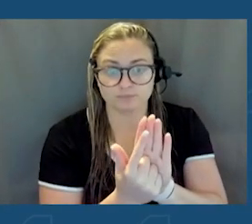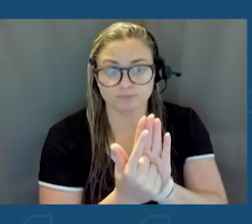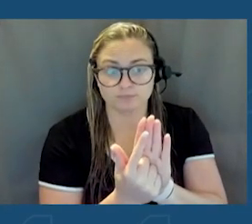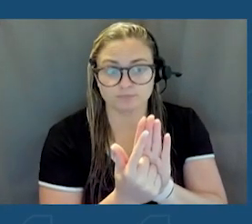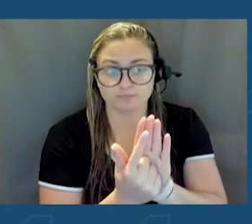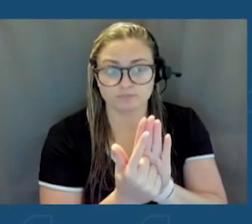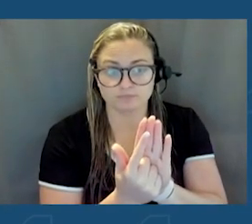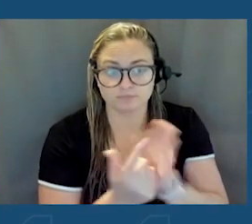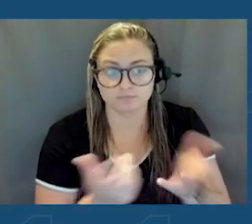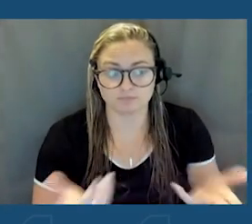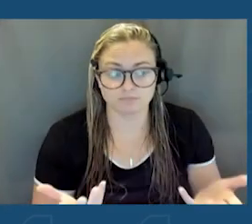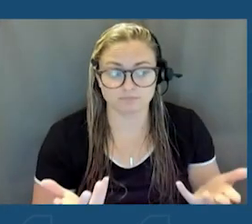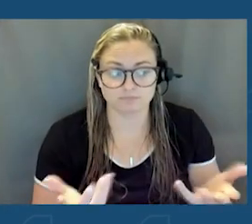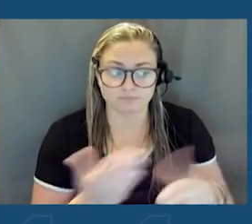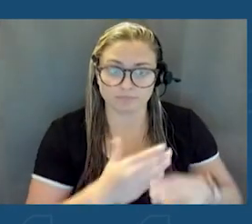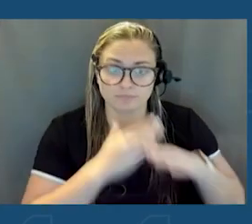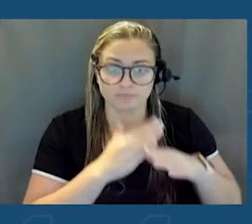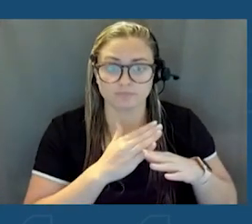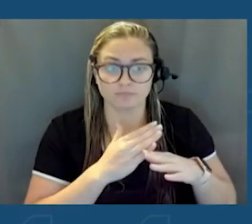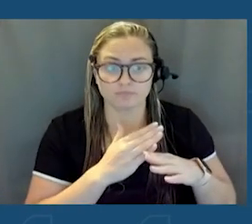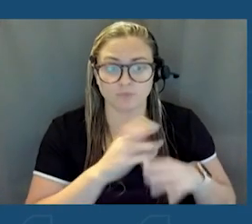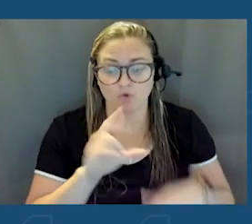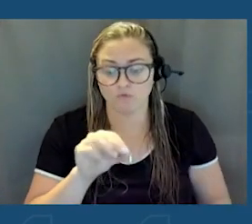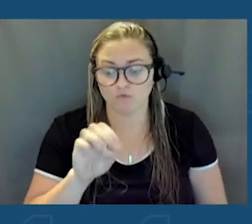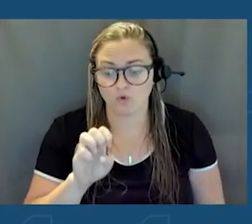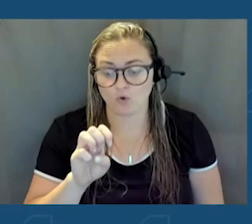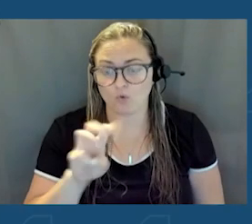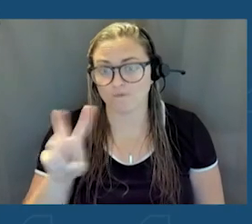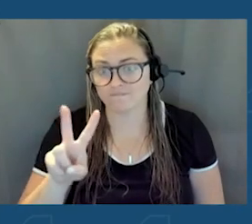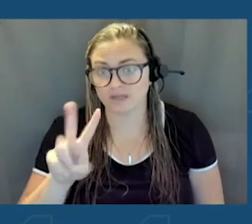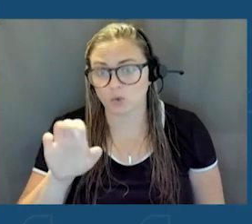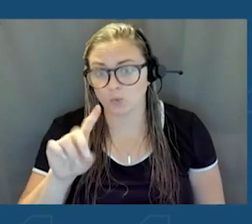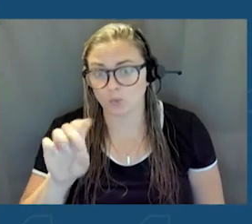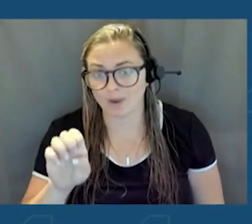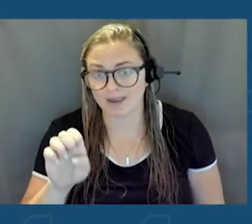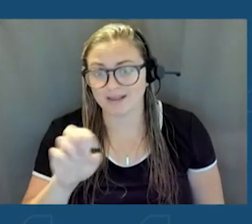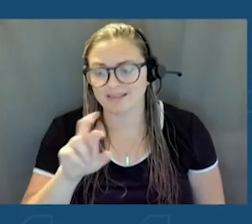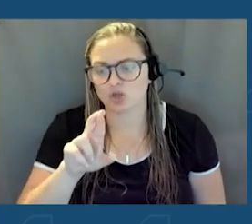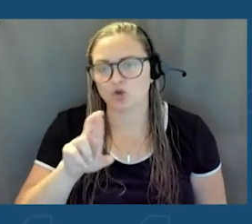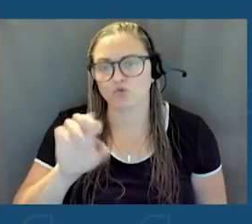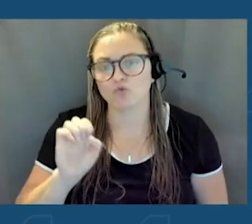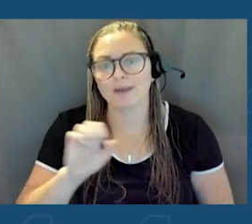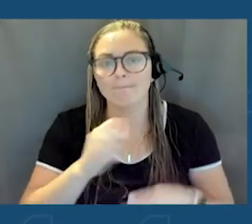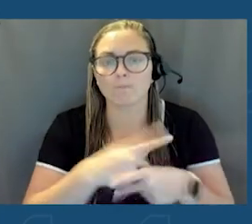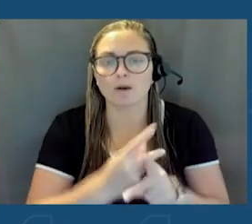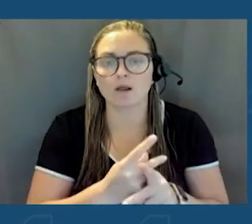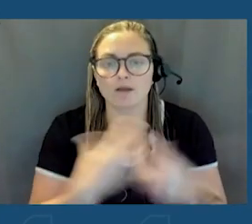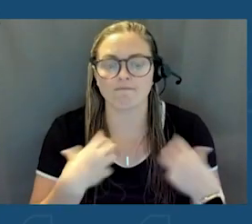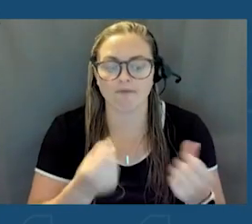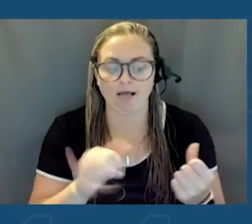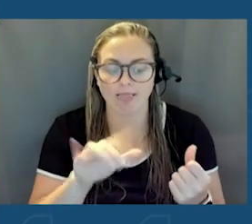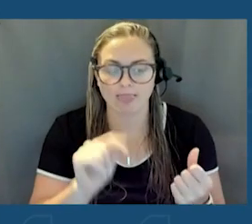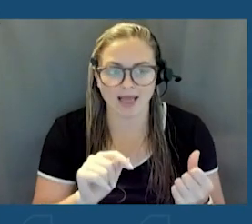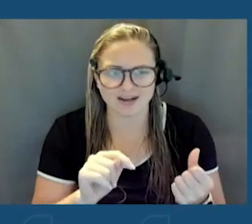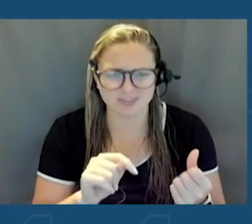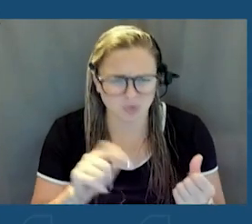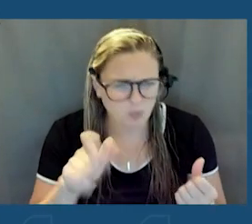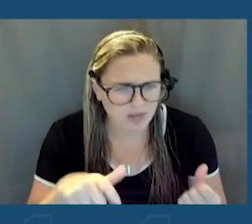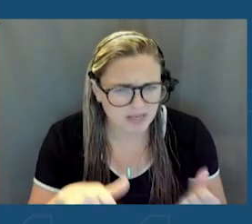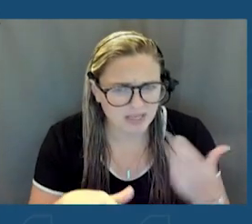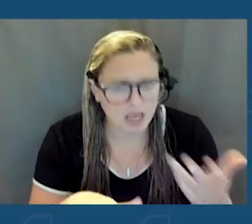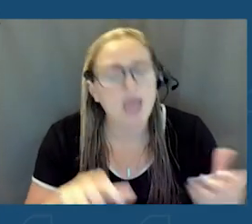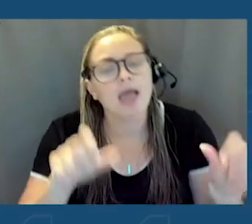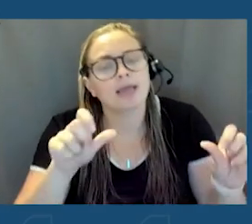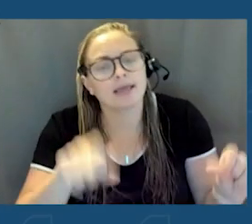basically the protections of Roe v. Wade. It was called the Reproductive Health Act. So what it would take, we do want a